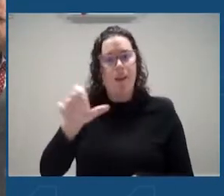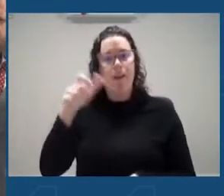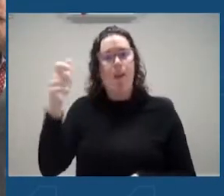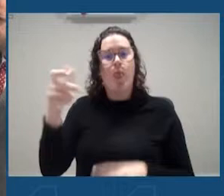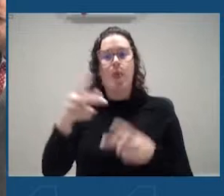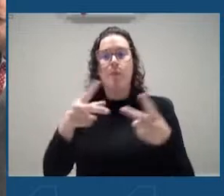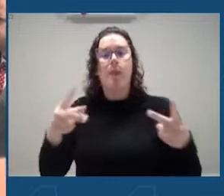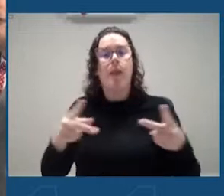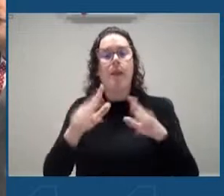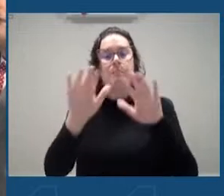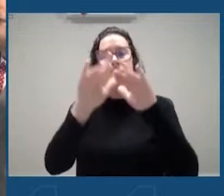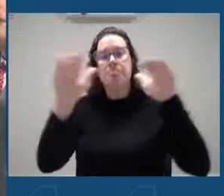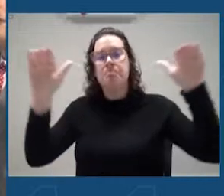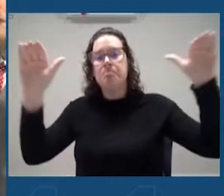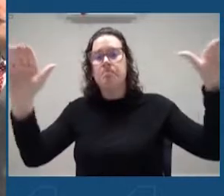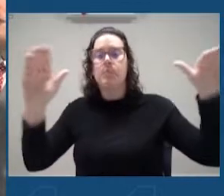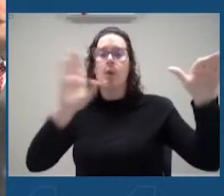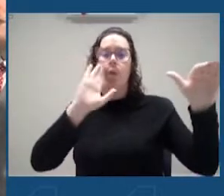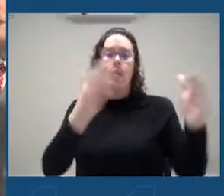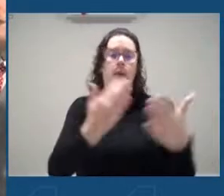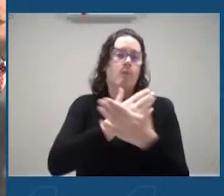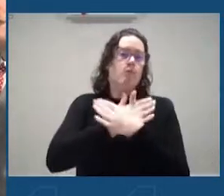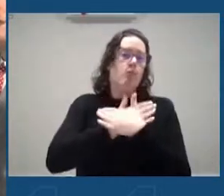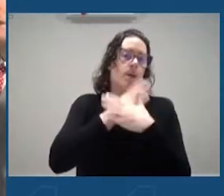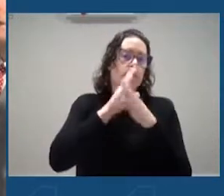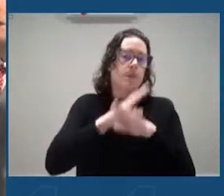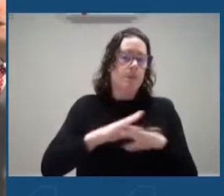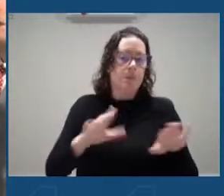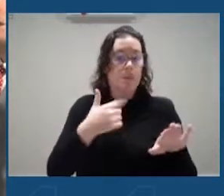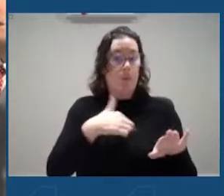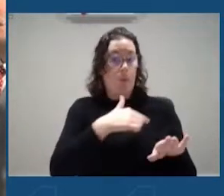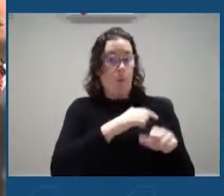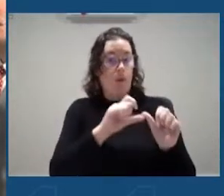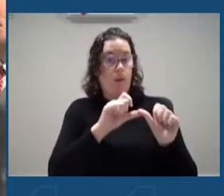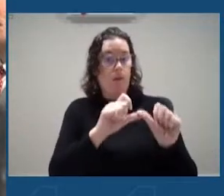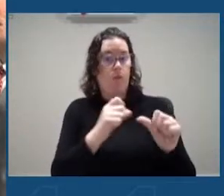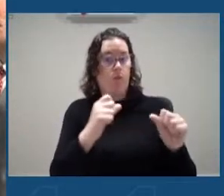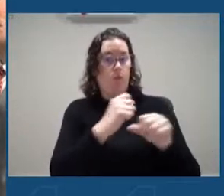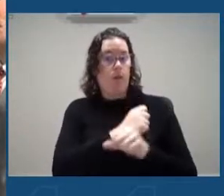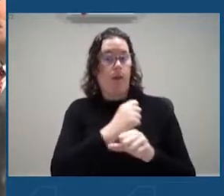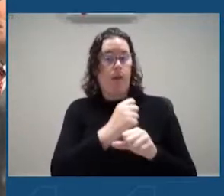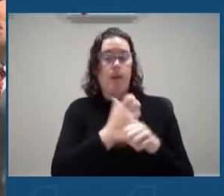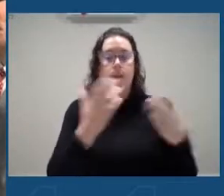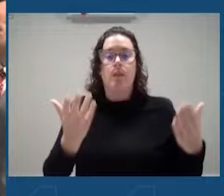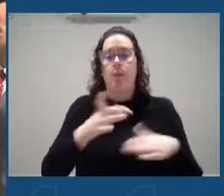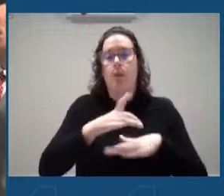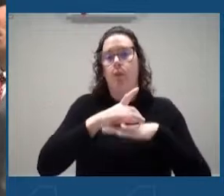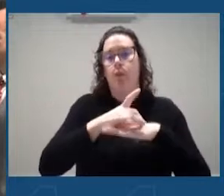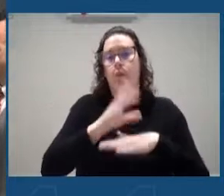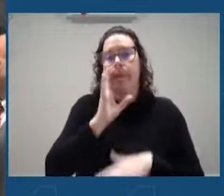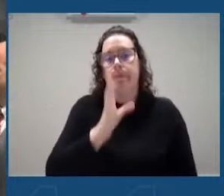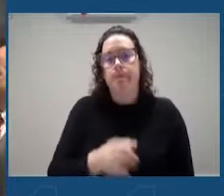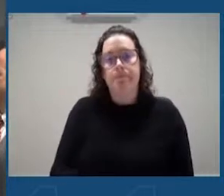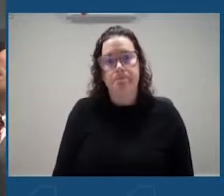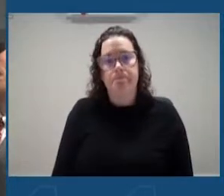to be at rest and peace while we continue the fight down here on earth.